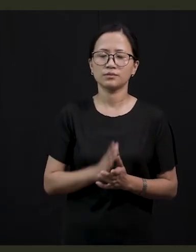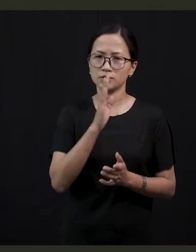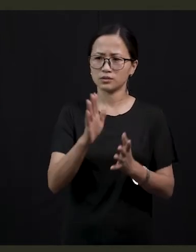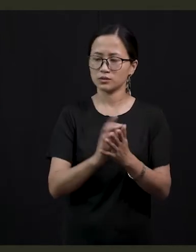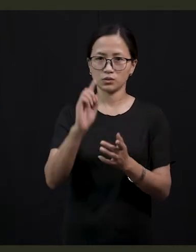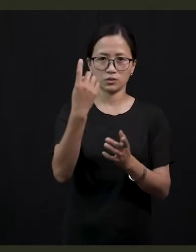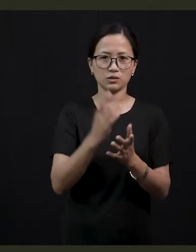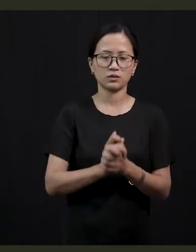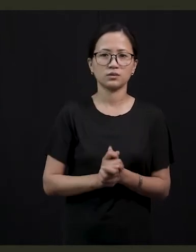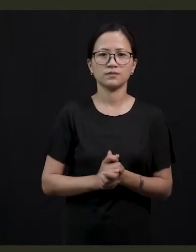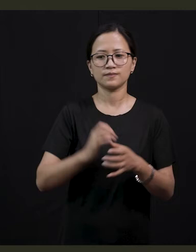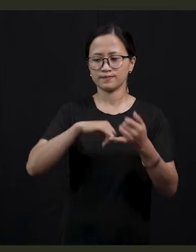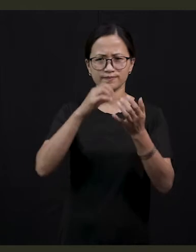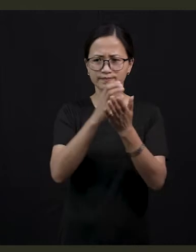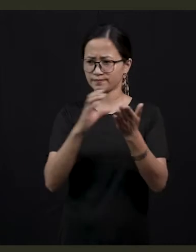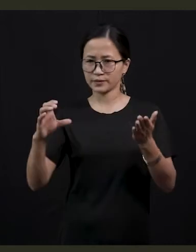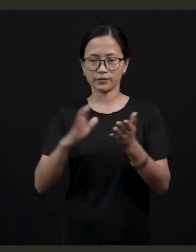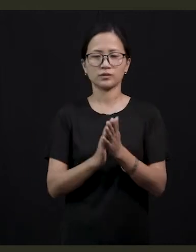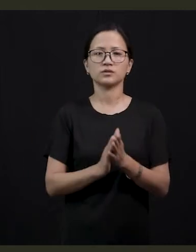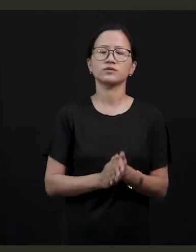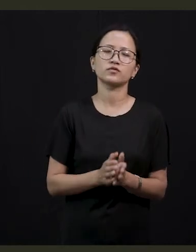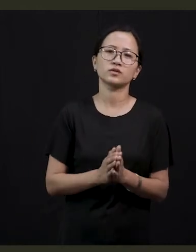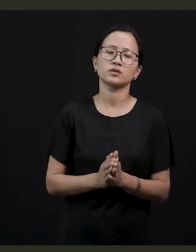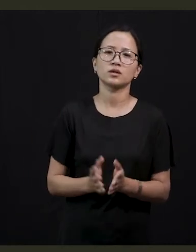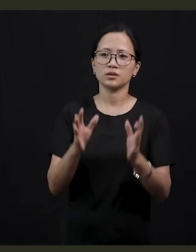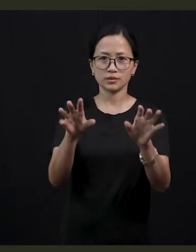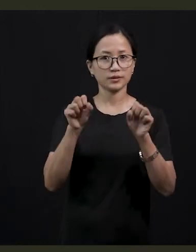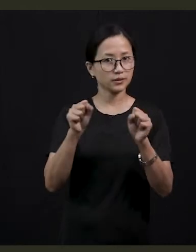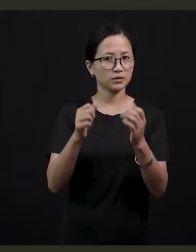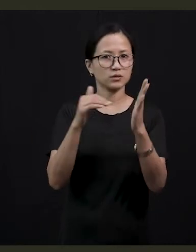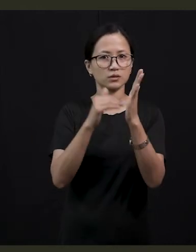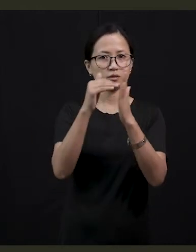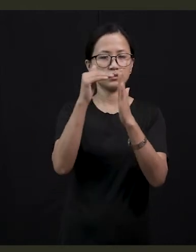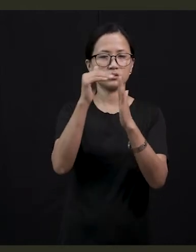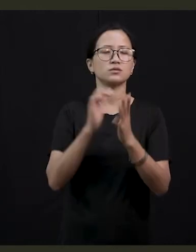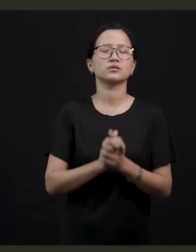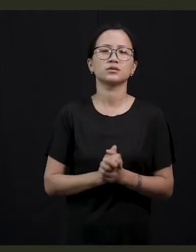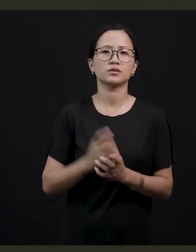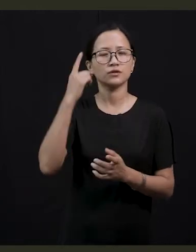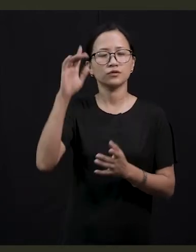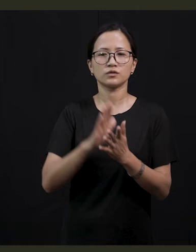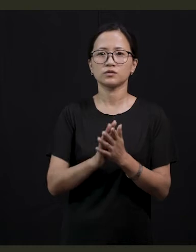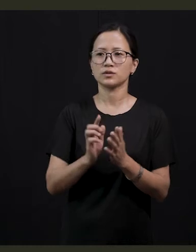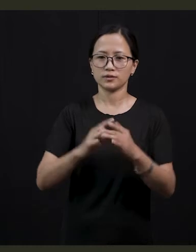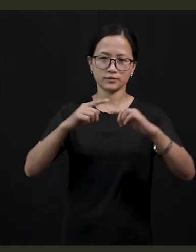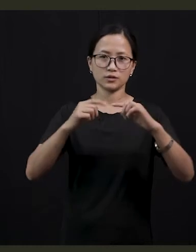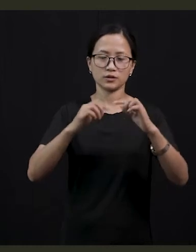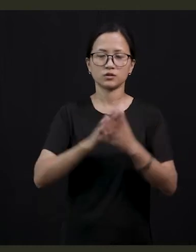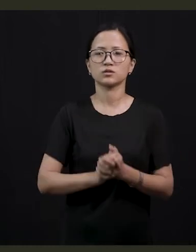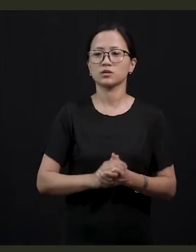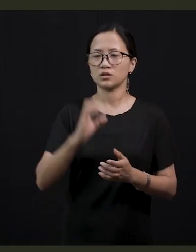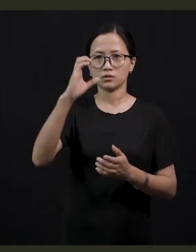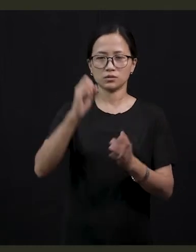belonging to one specific constituency. Now, how are the constituencies formed? That is for the Election Commission of India